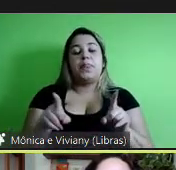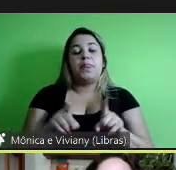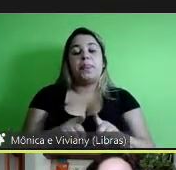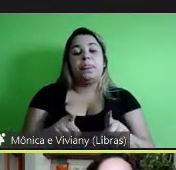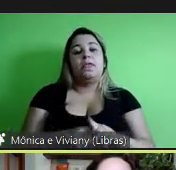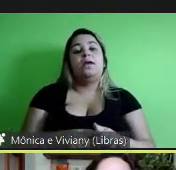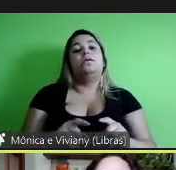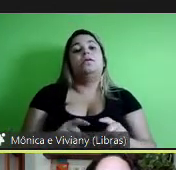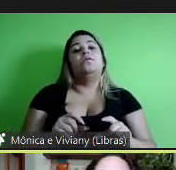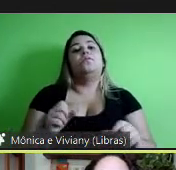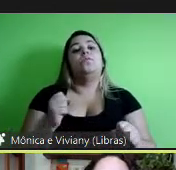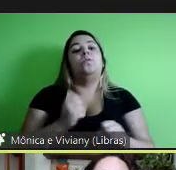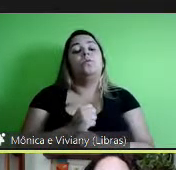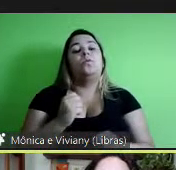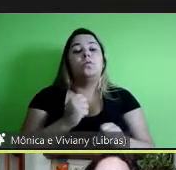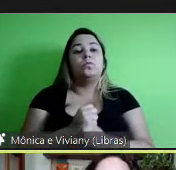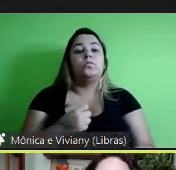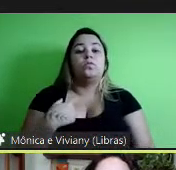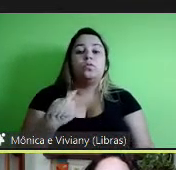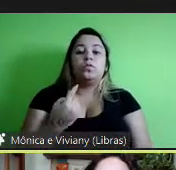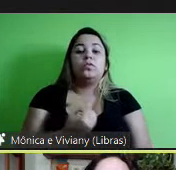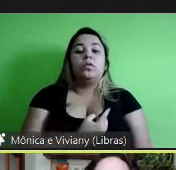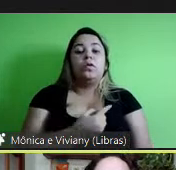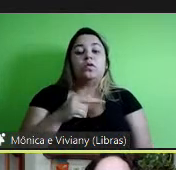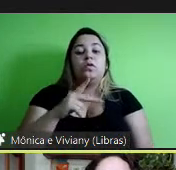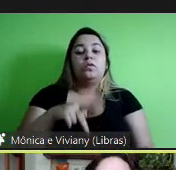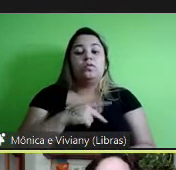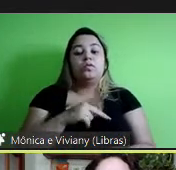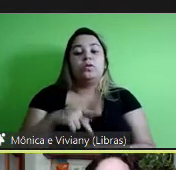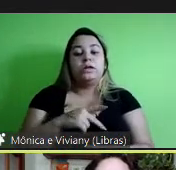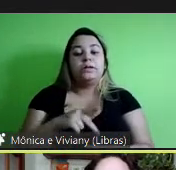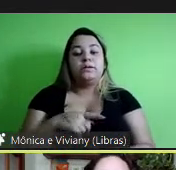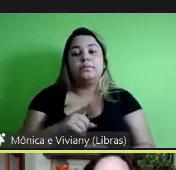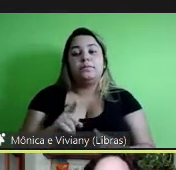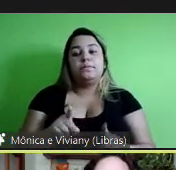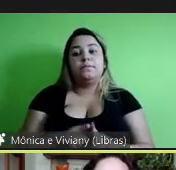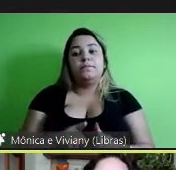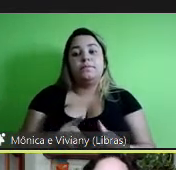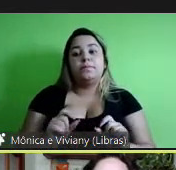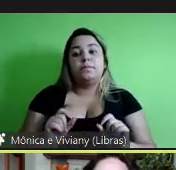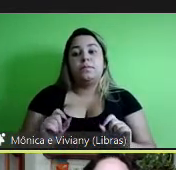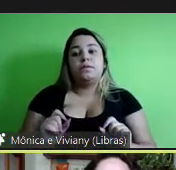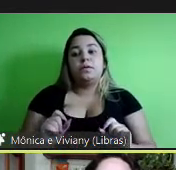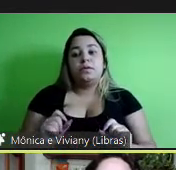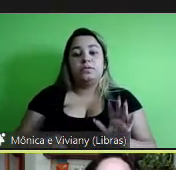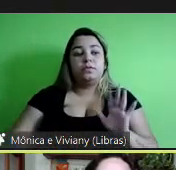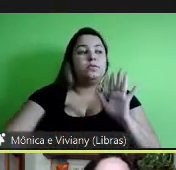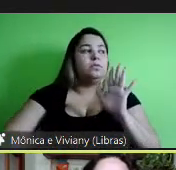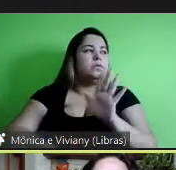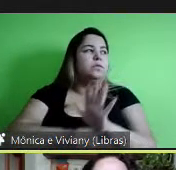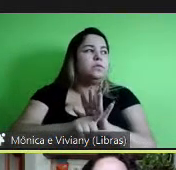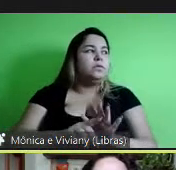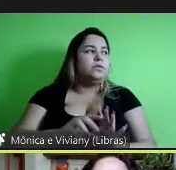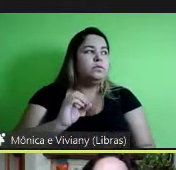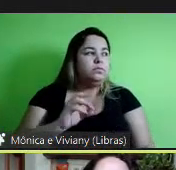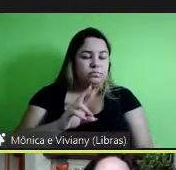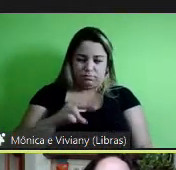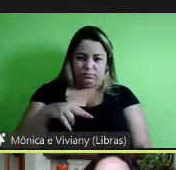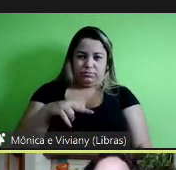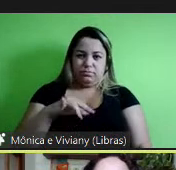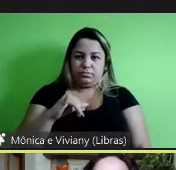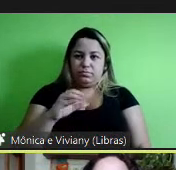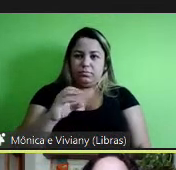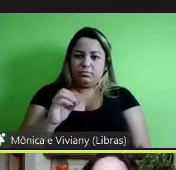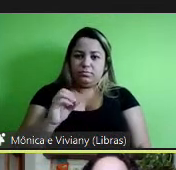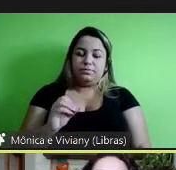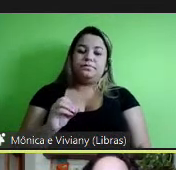and food and nutritional security, which was built in our country and which is present in our organic law of